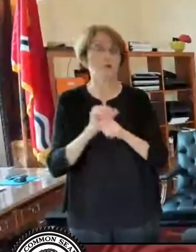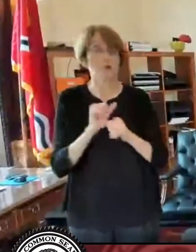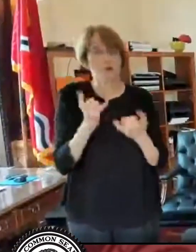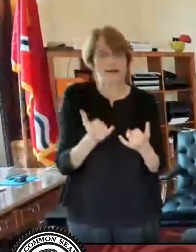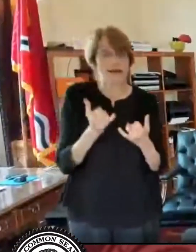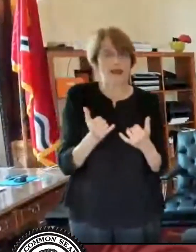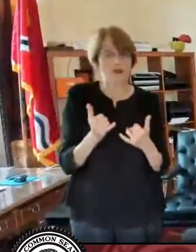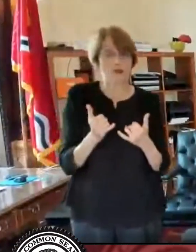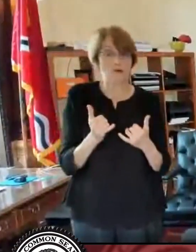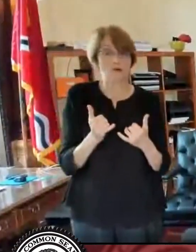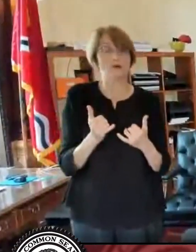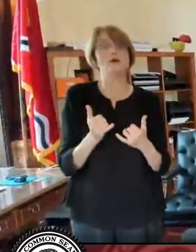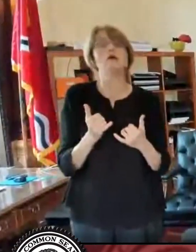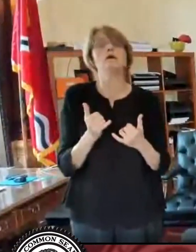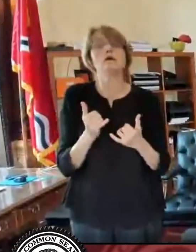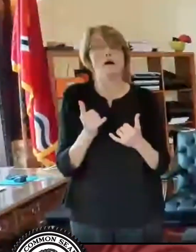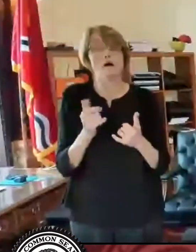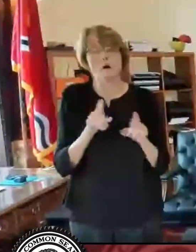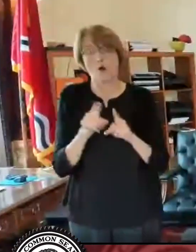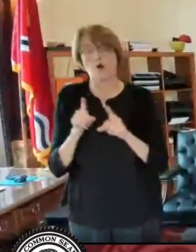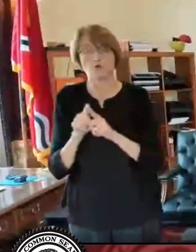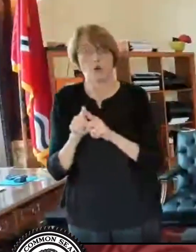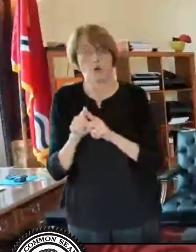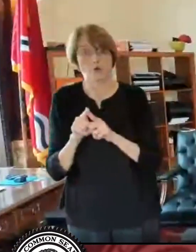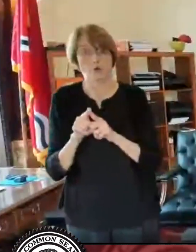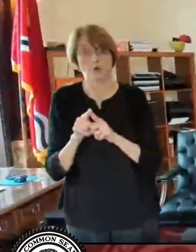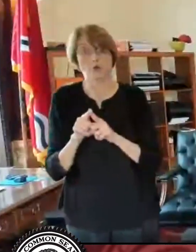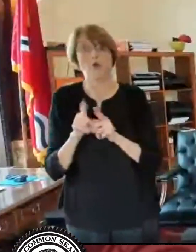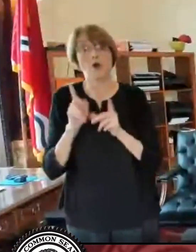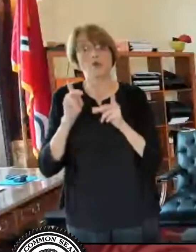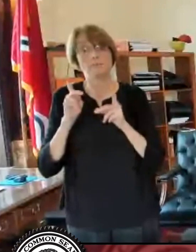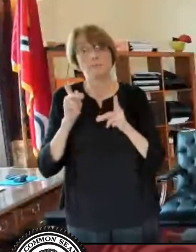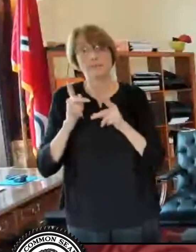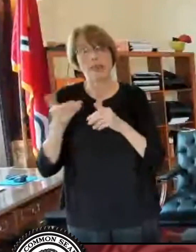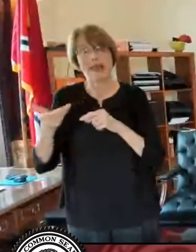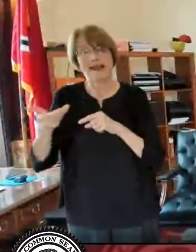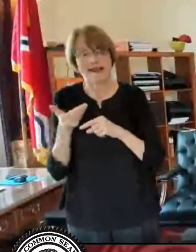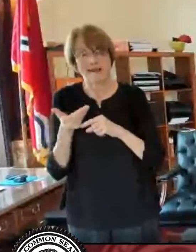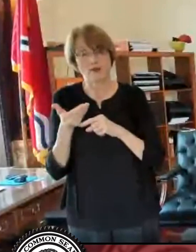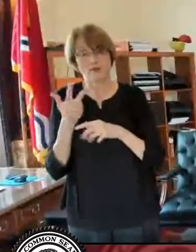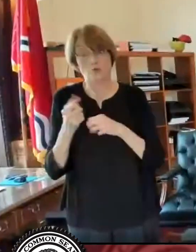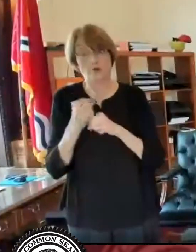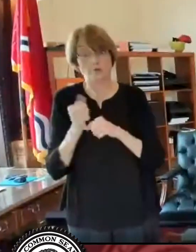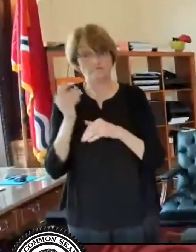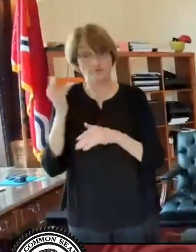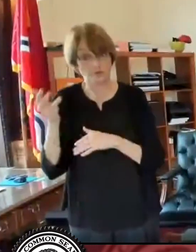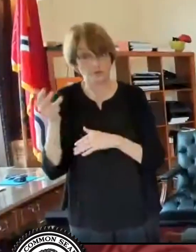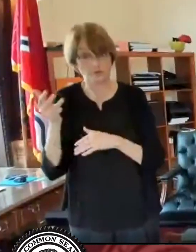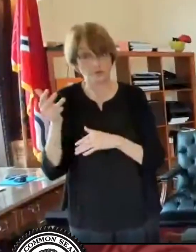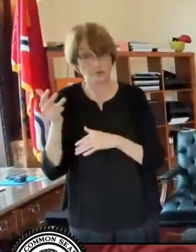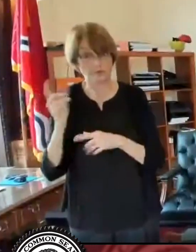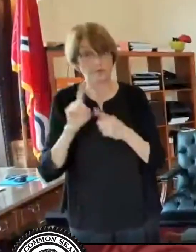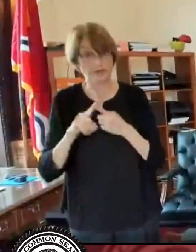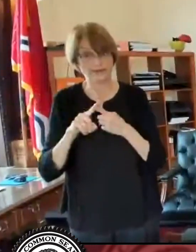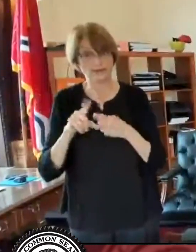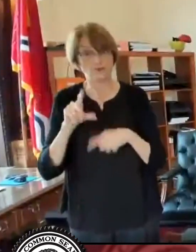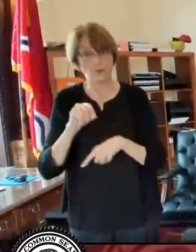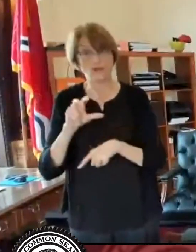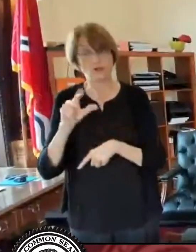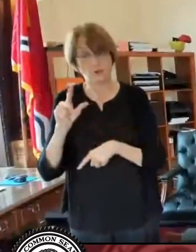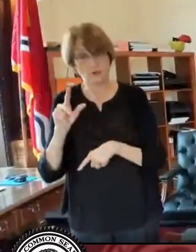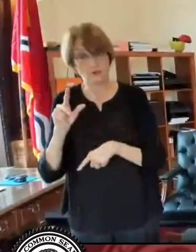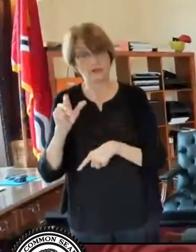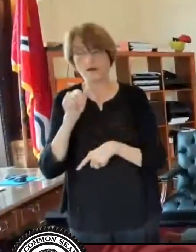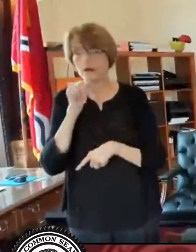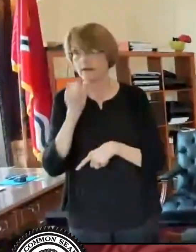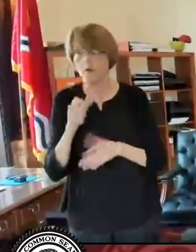or those who are hired for the next 3 years until September 1st, 2023, would allow them to live out of the city,